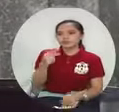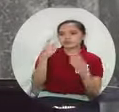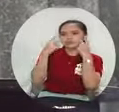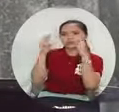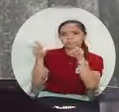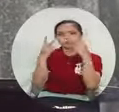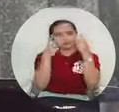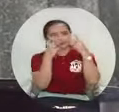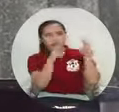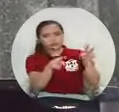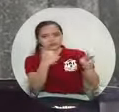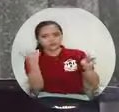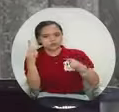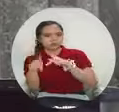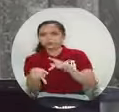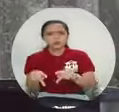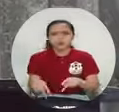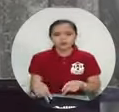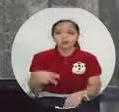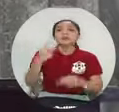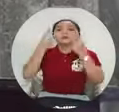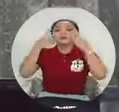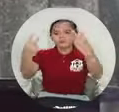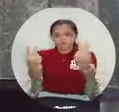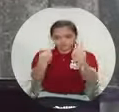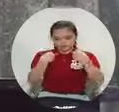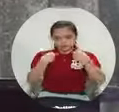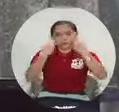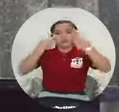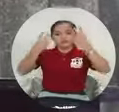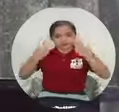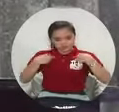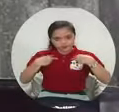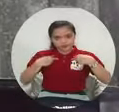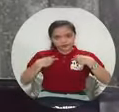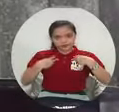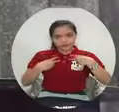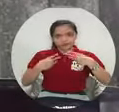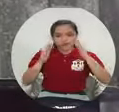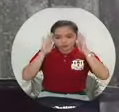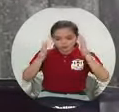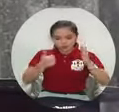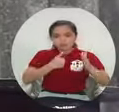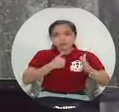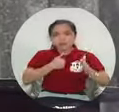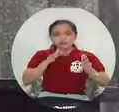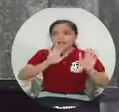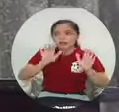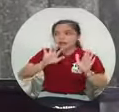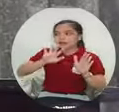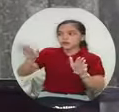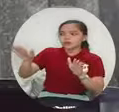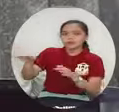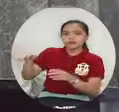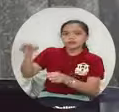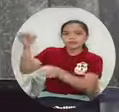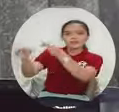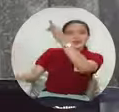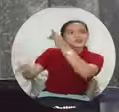People with no commitment. 2 Timothy chapter 4. In 2 Timothy chapter 4, as we